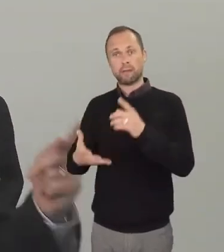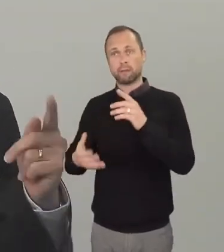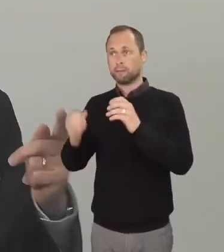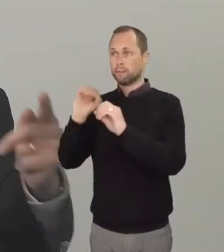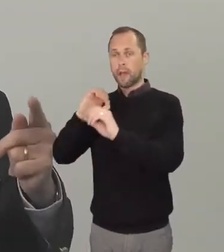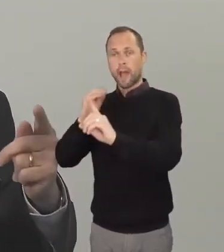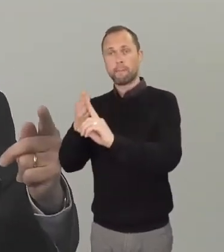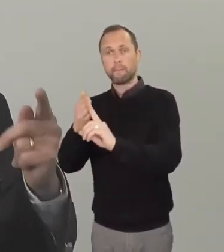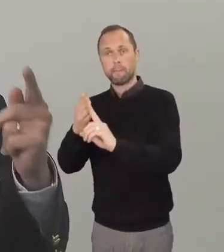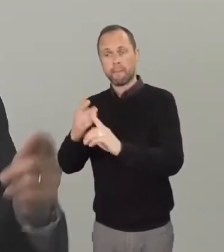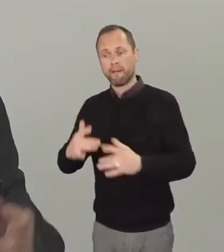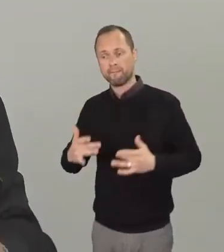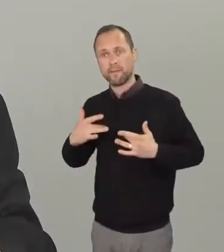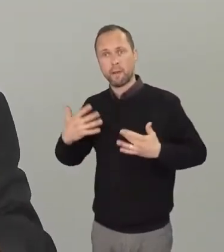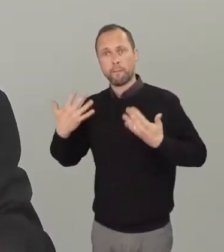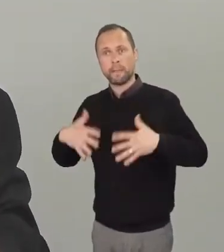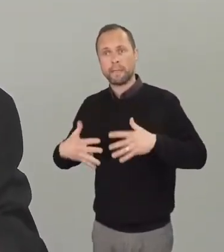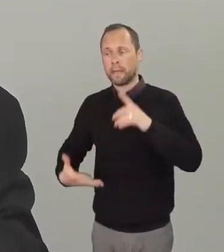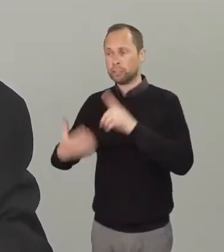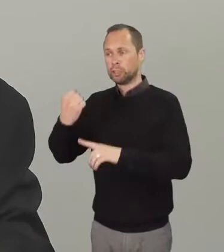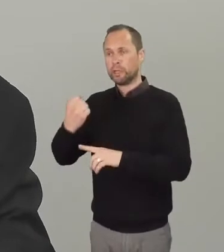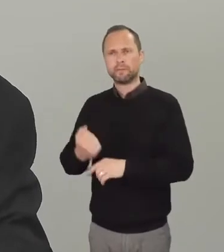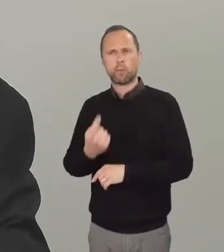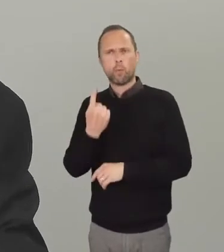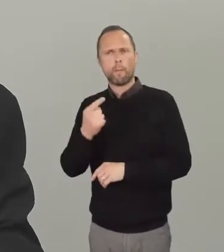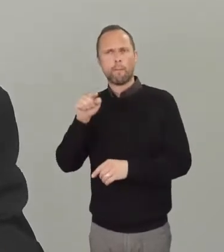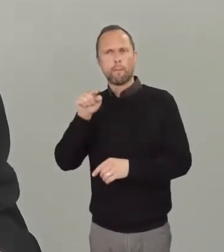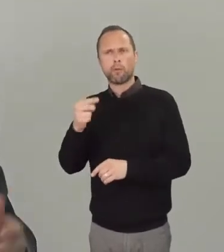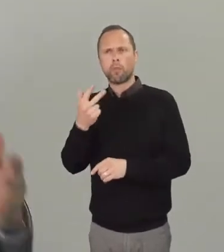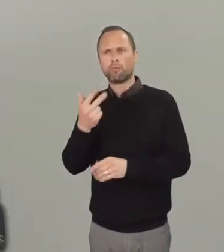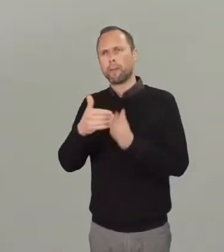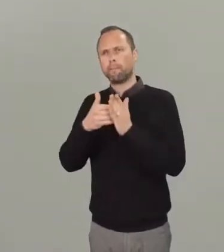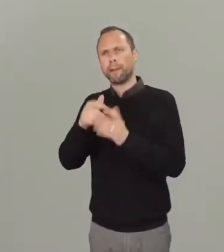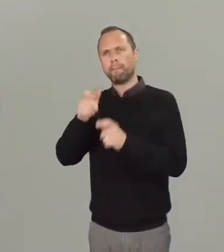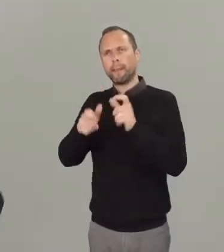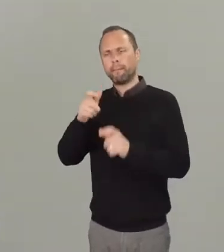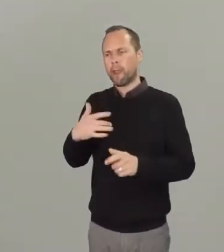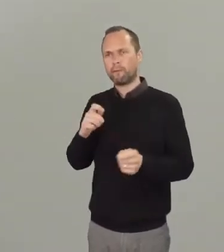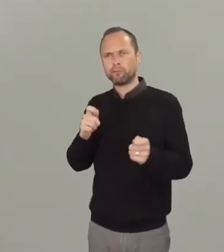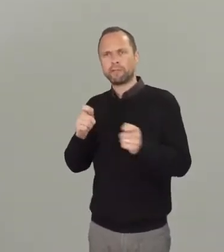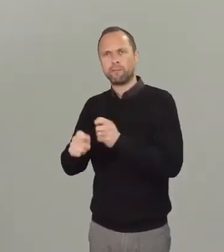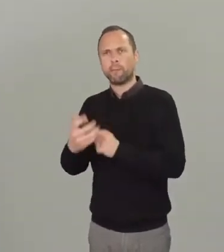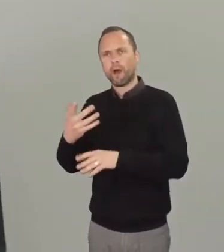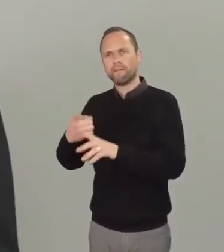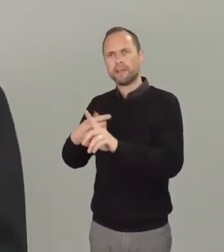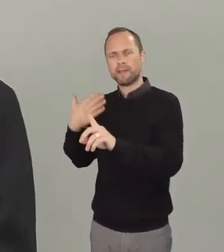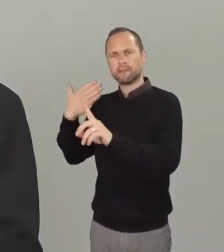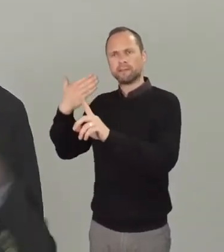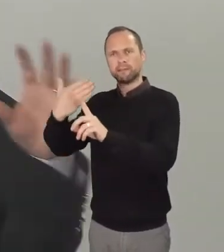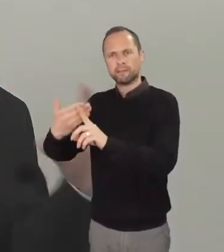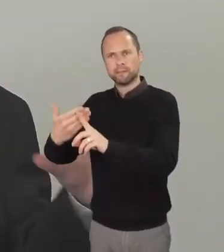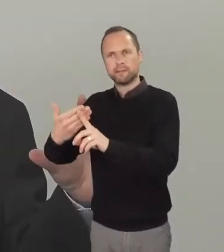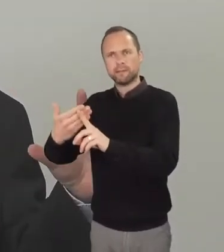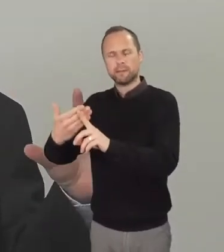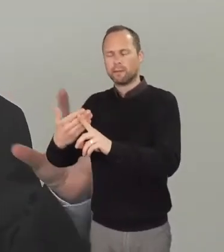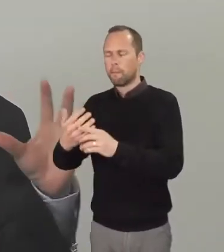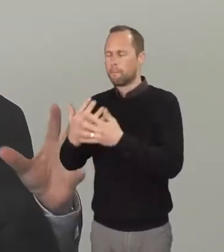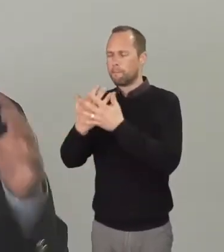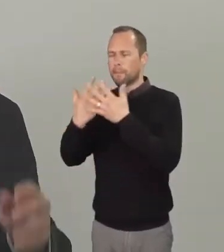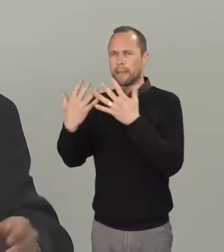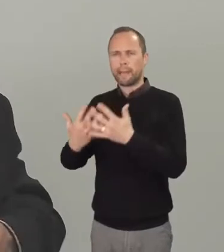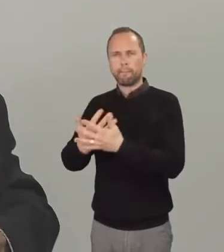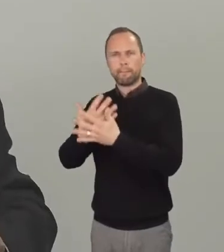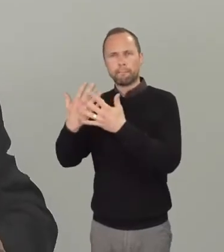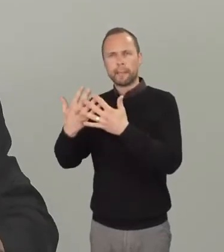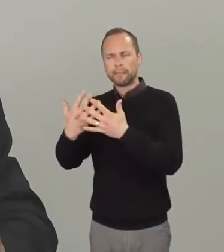fact 1.3 million lives that have been transformed in the last 5 years, many